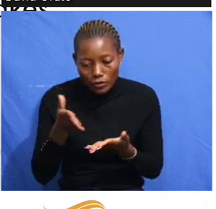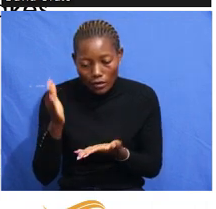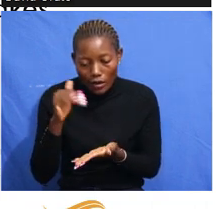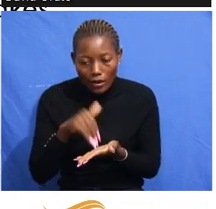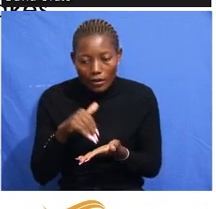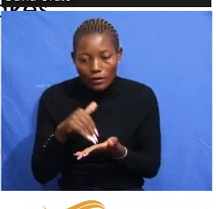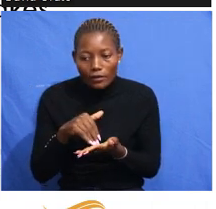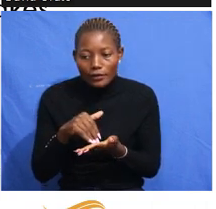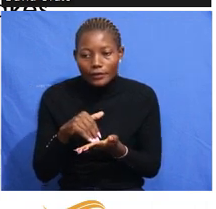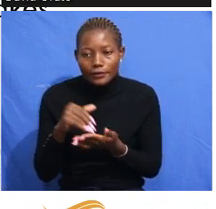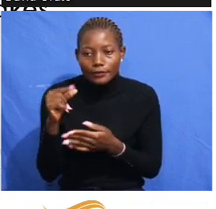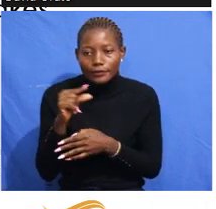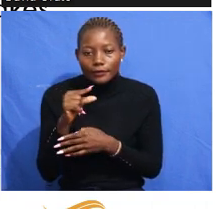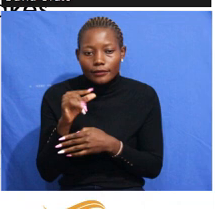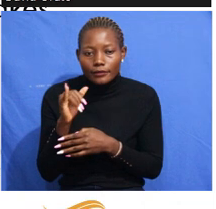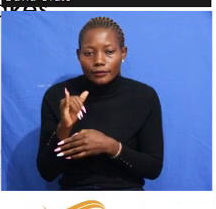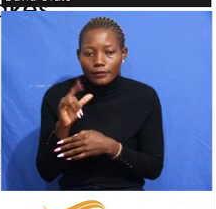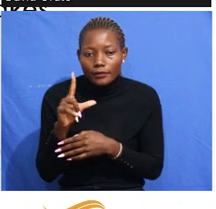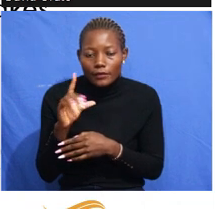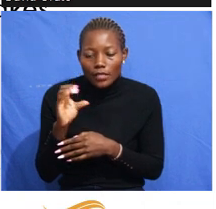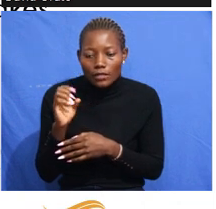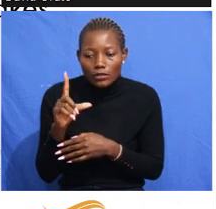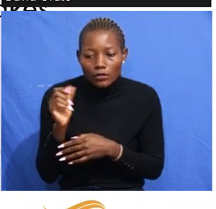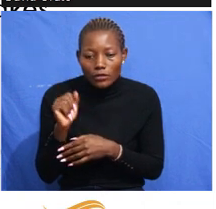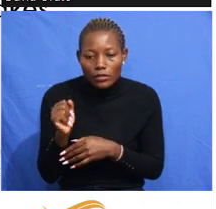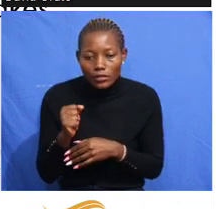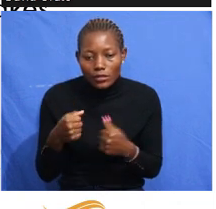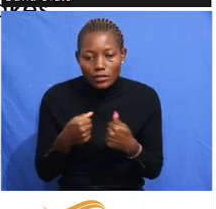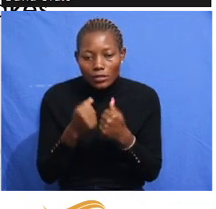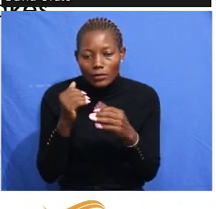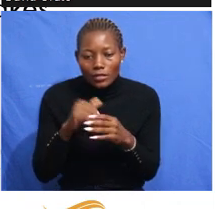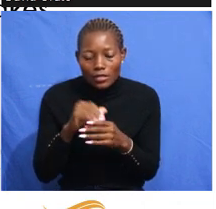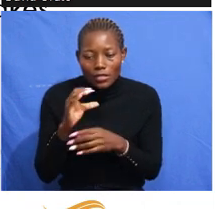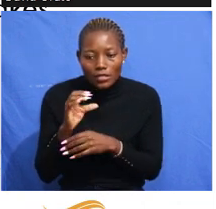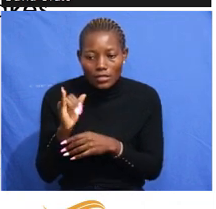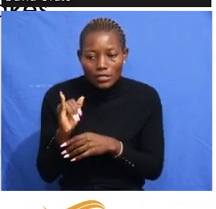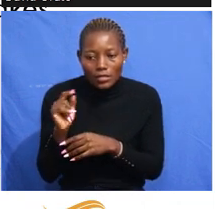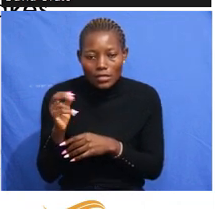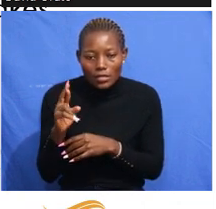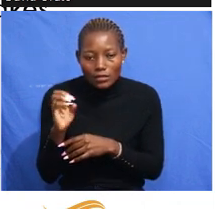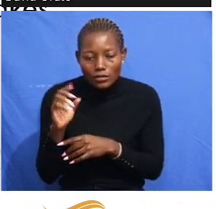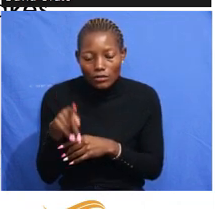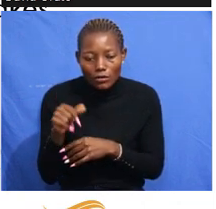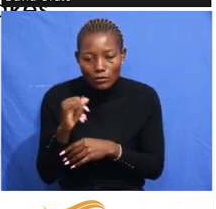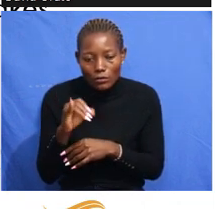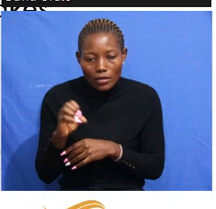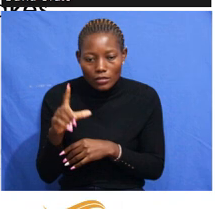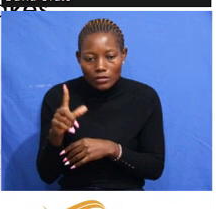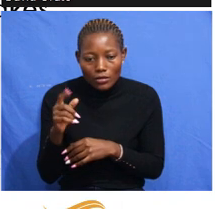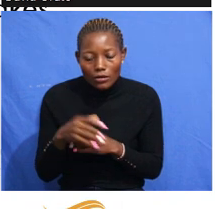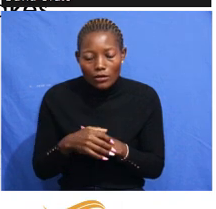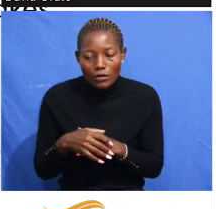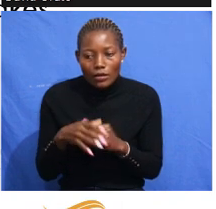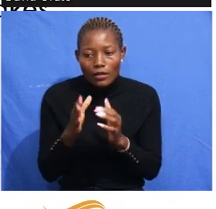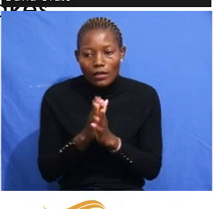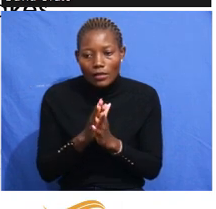glycolysis takes place in the cytoplasm of the cell, while